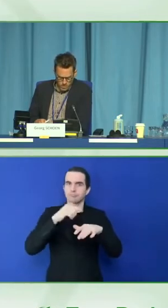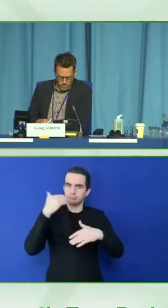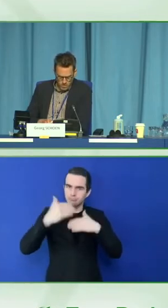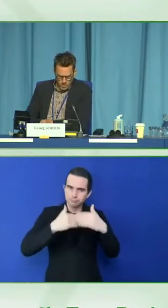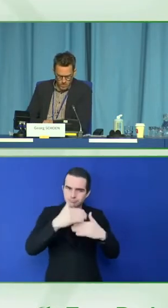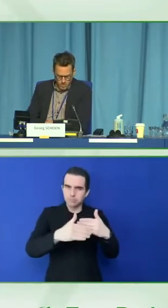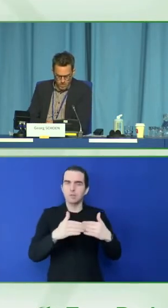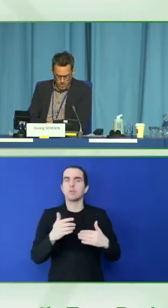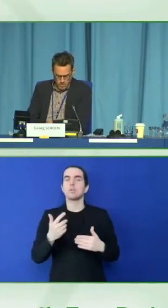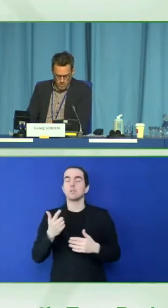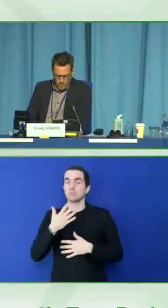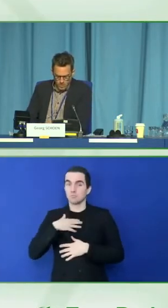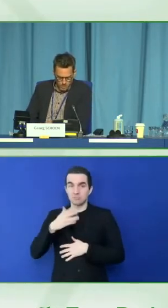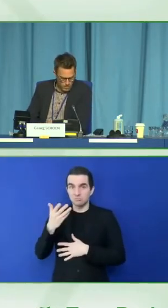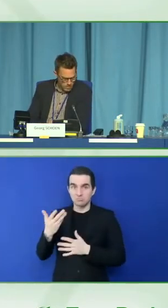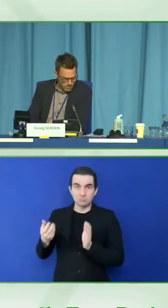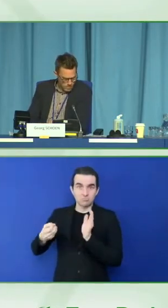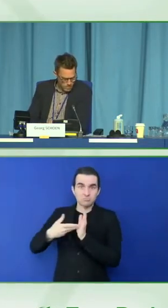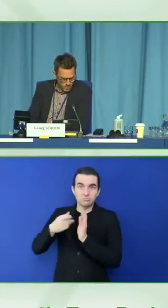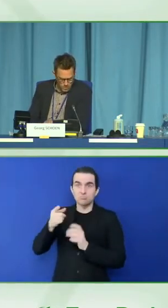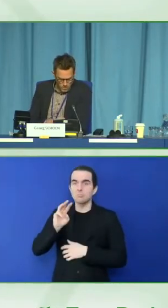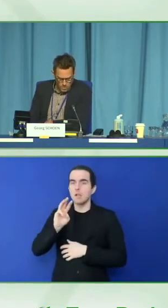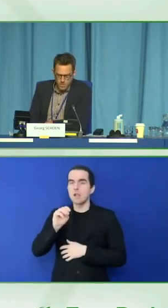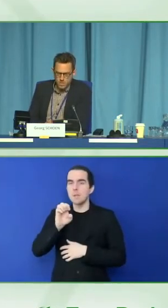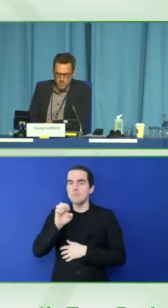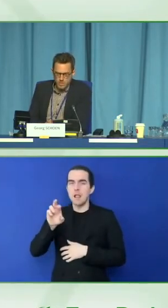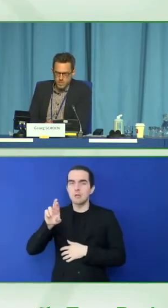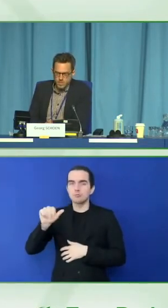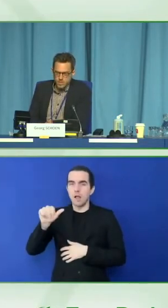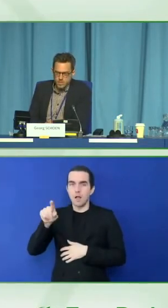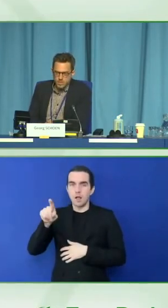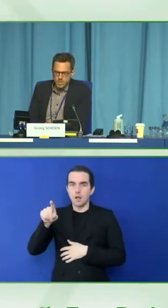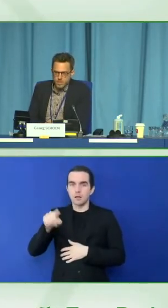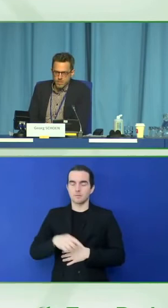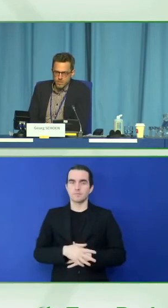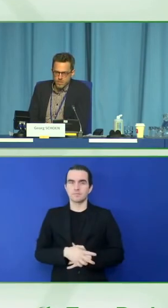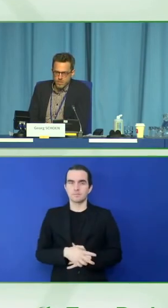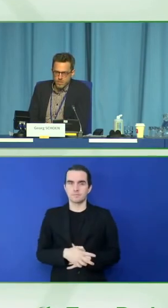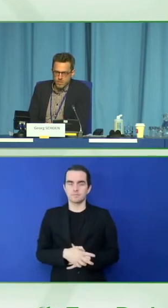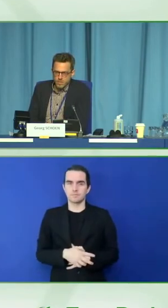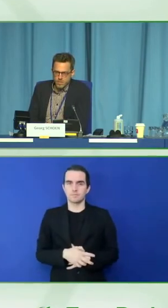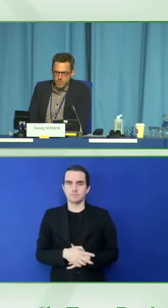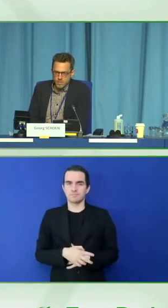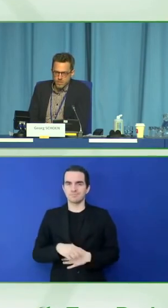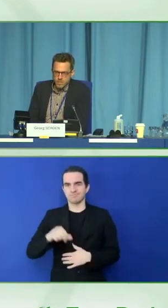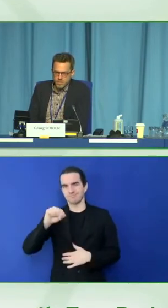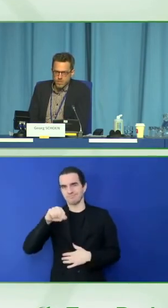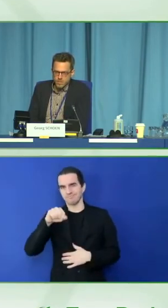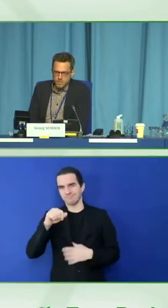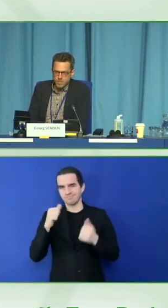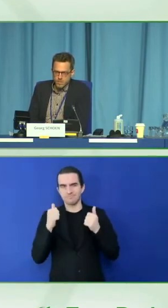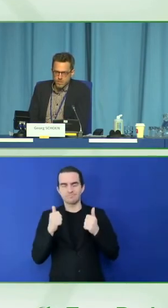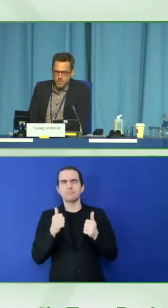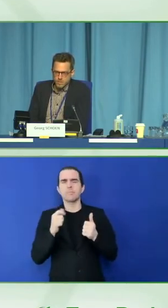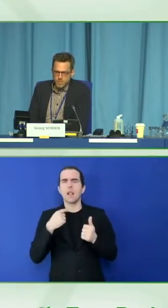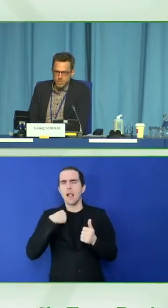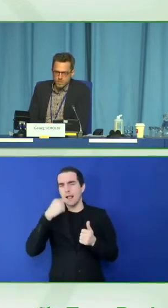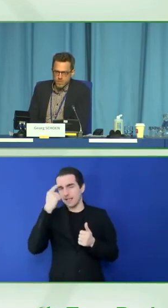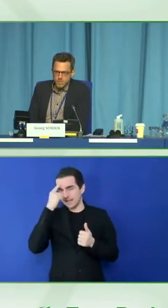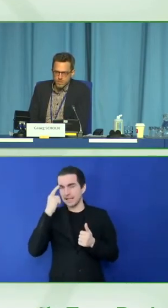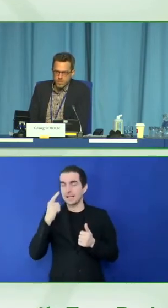sector is you need evangelists who'll keep talking about the disability